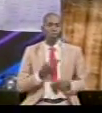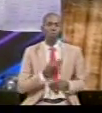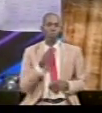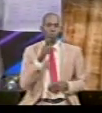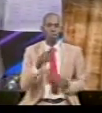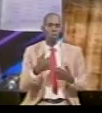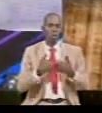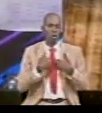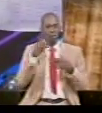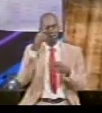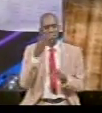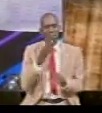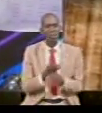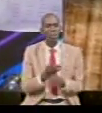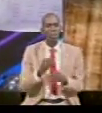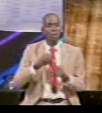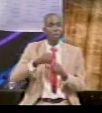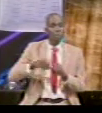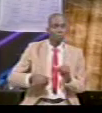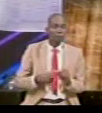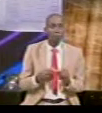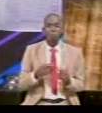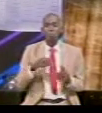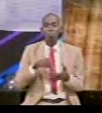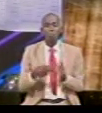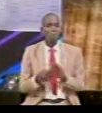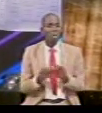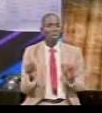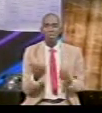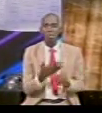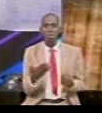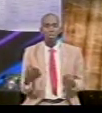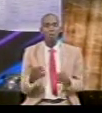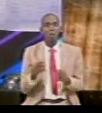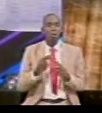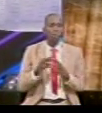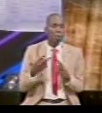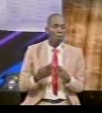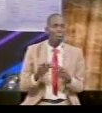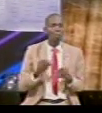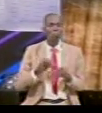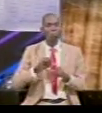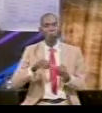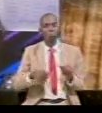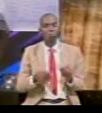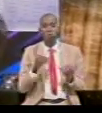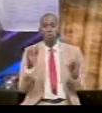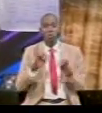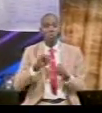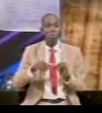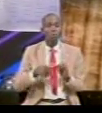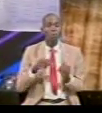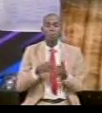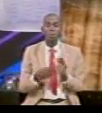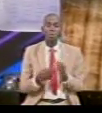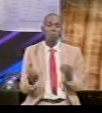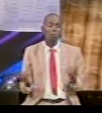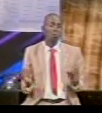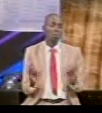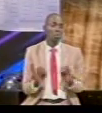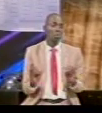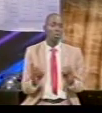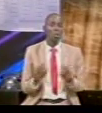there. Circumcision availeth nothing. Uncircumcision availeth nothing. The circumcision of the